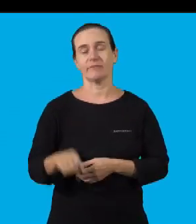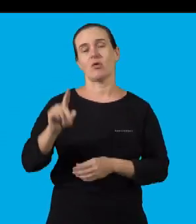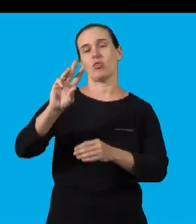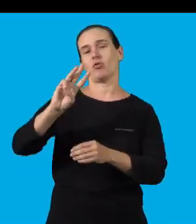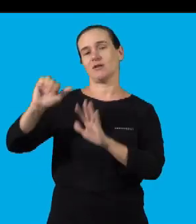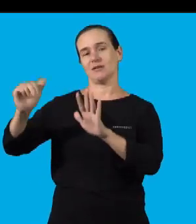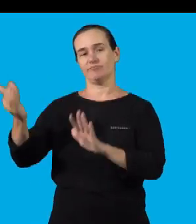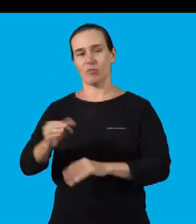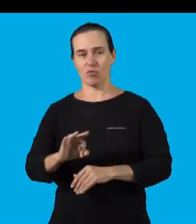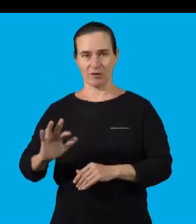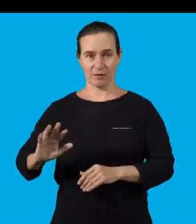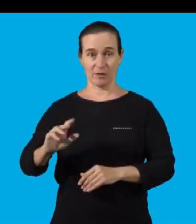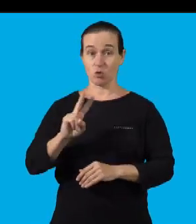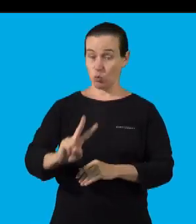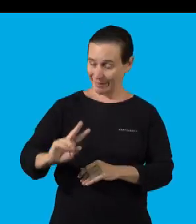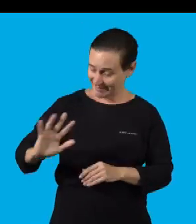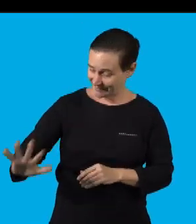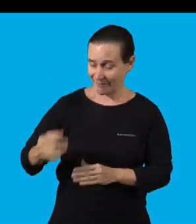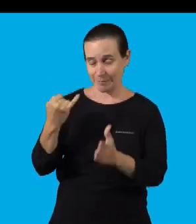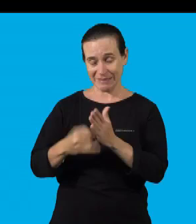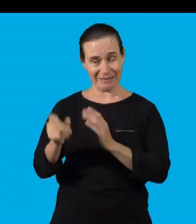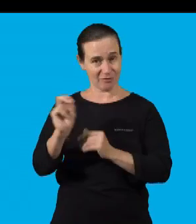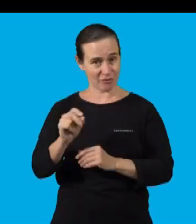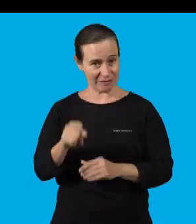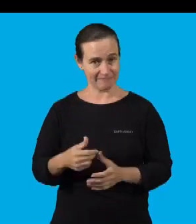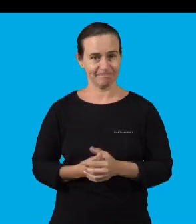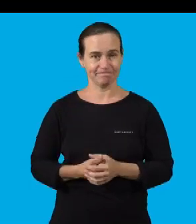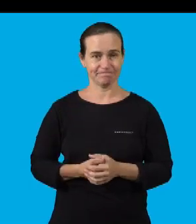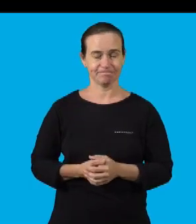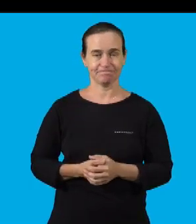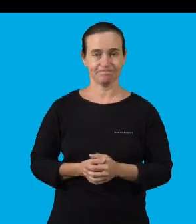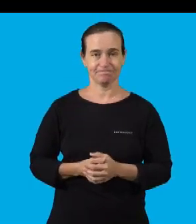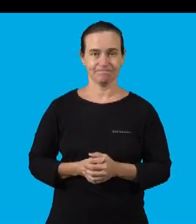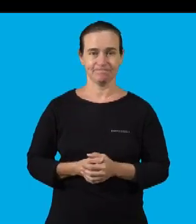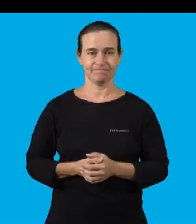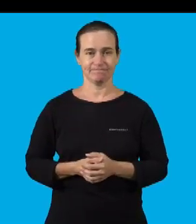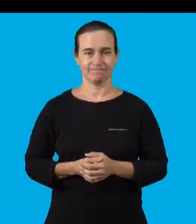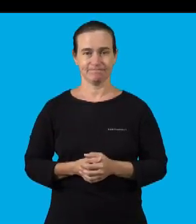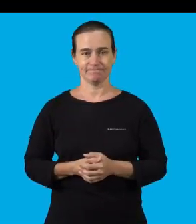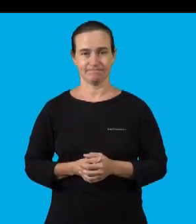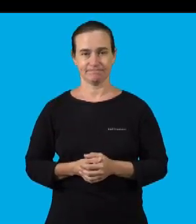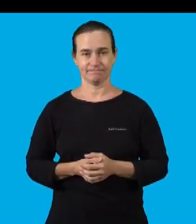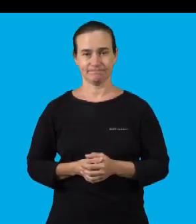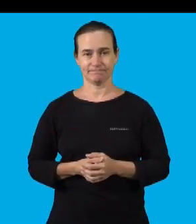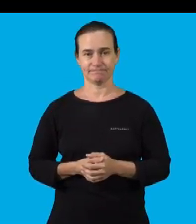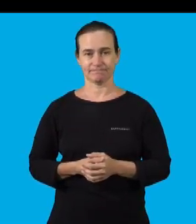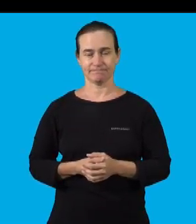13 over 5 for the x value and 36 over 25. So 36